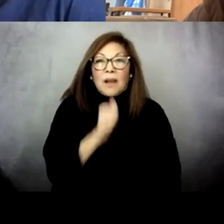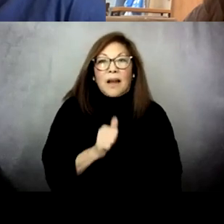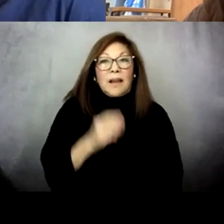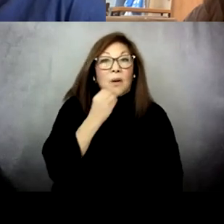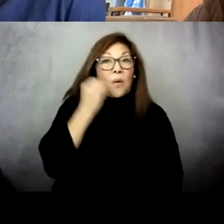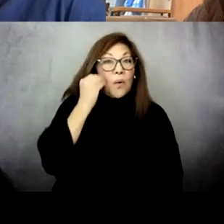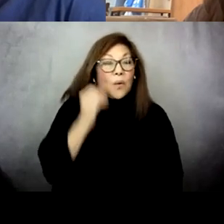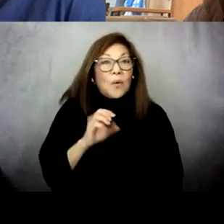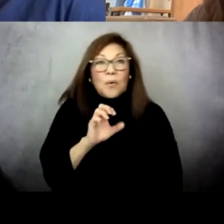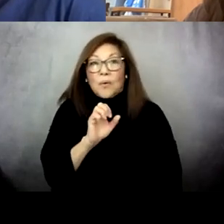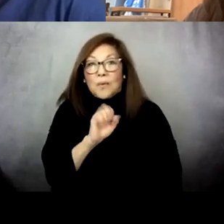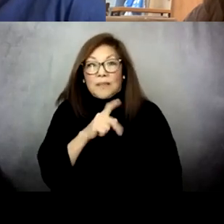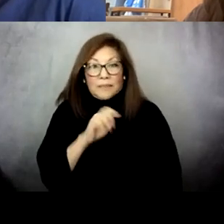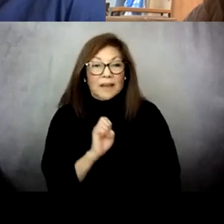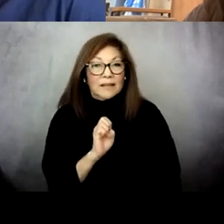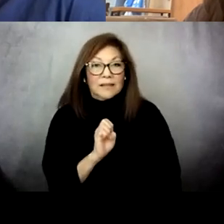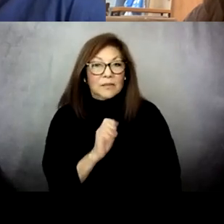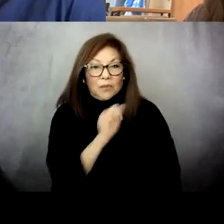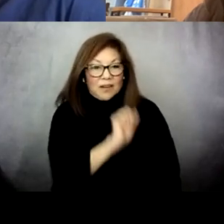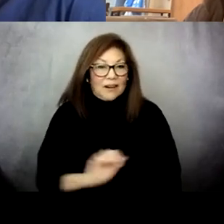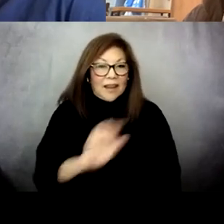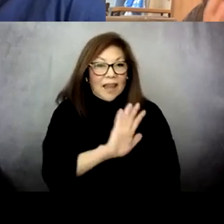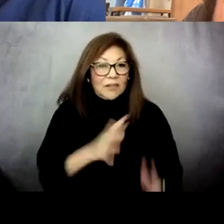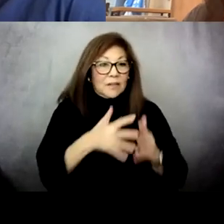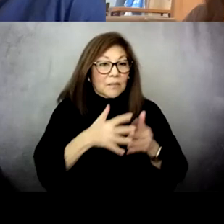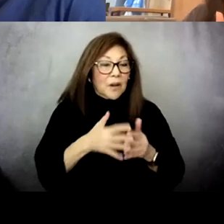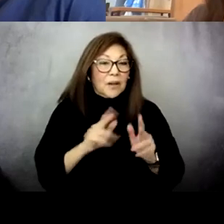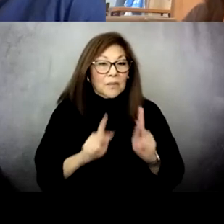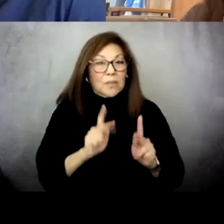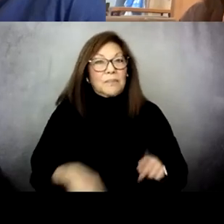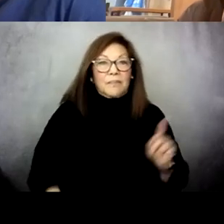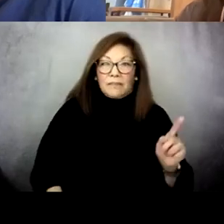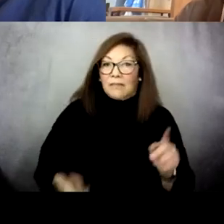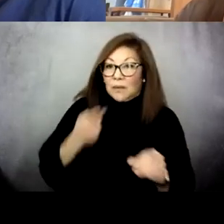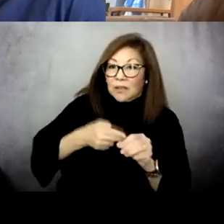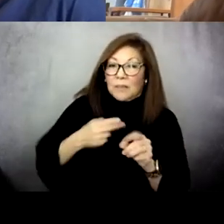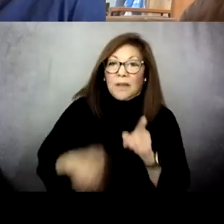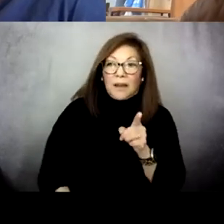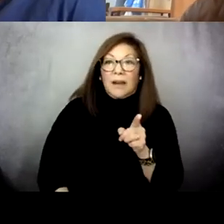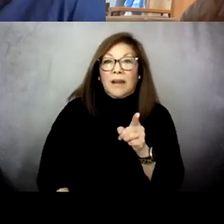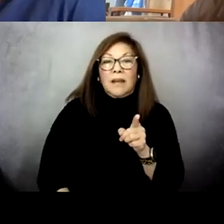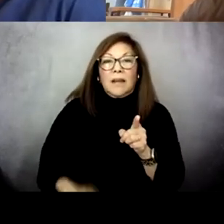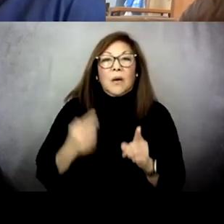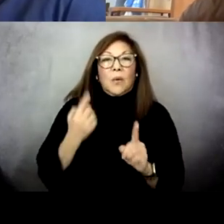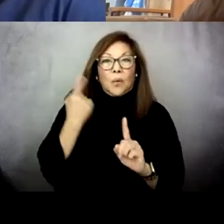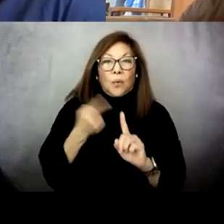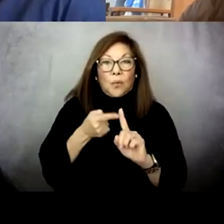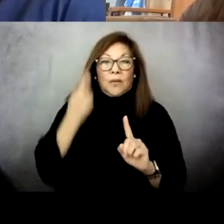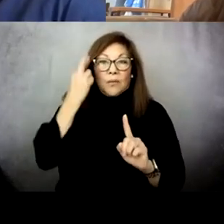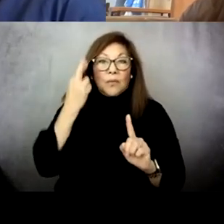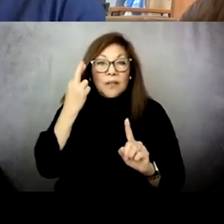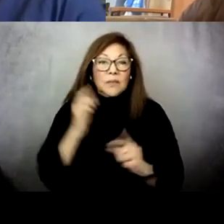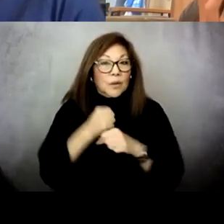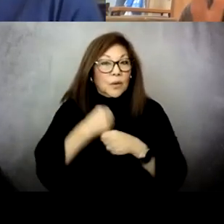Does anybody want to jump in that, into that? I can try to jump in initially, but, you know, one of the reasons, you know, we